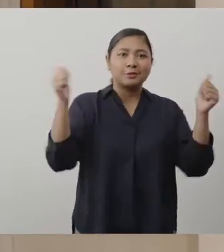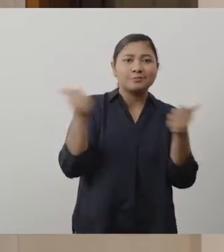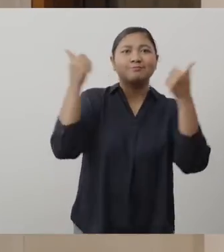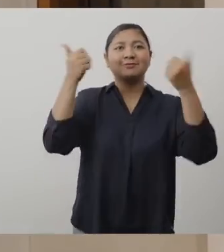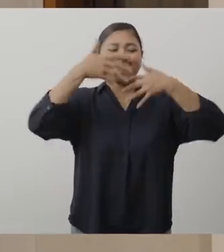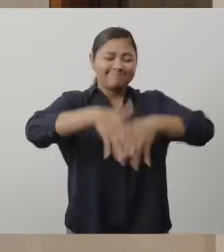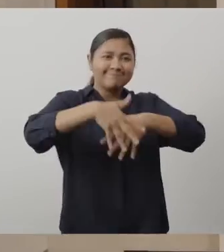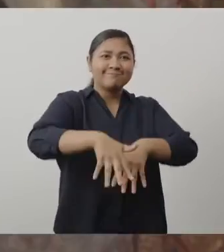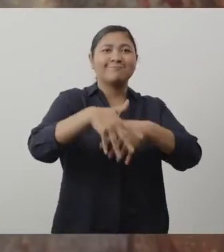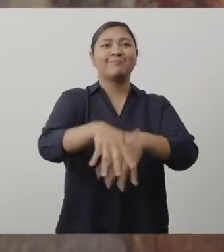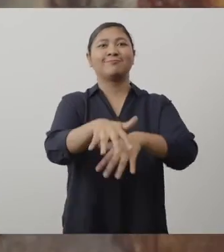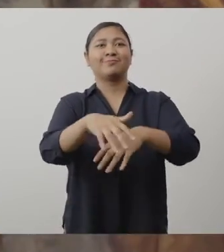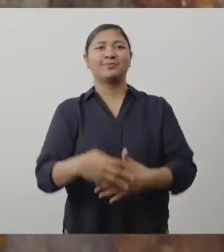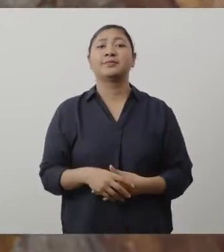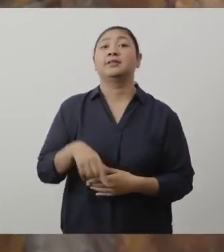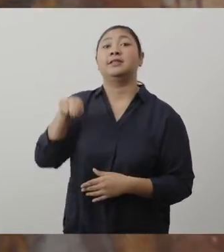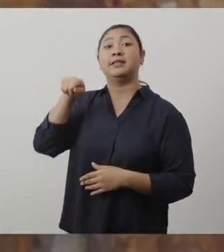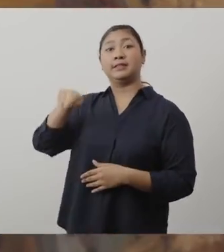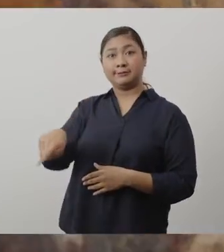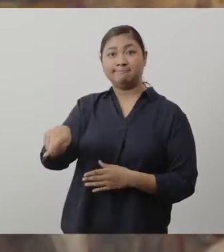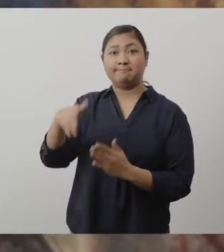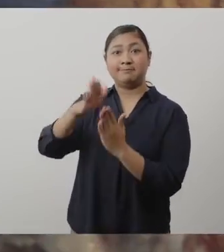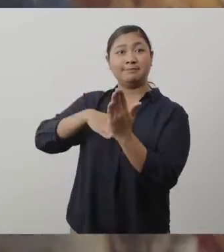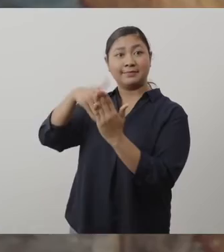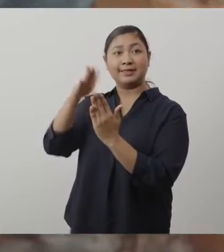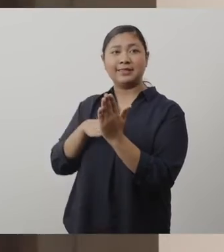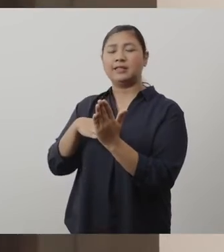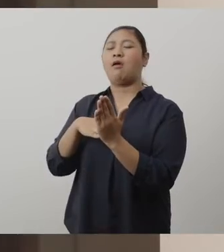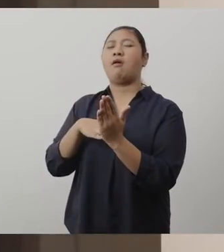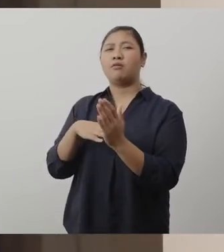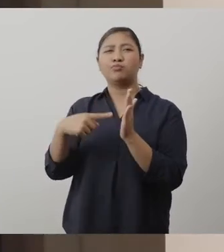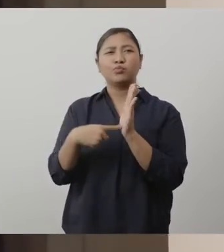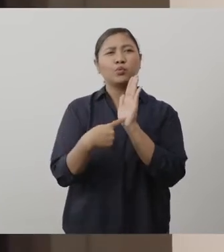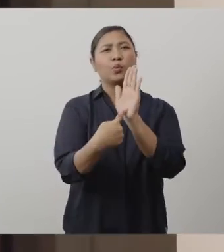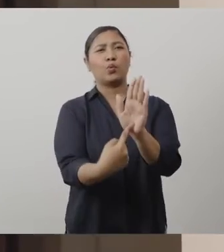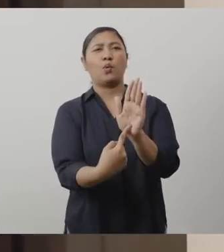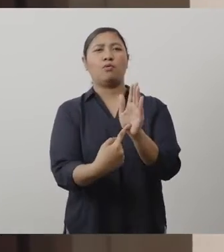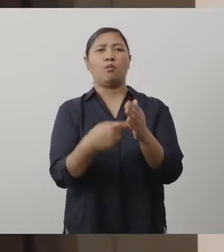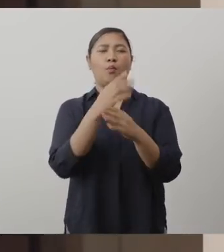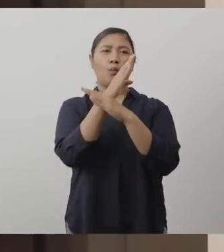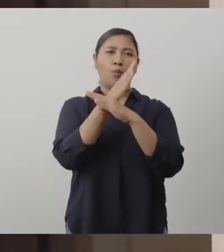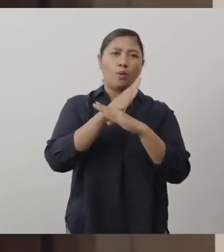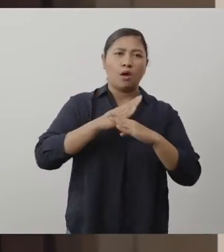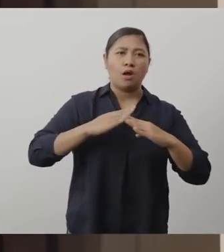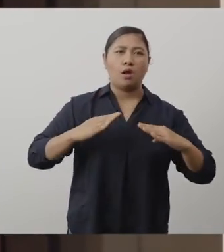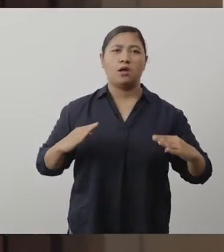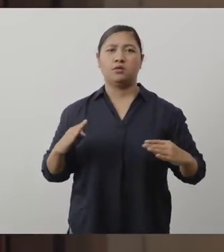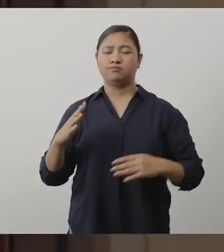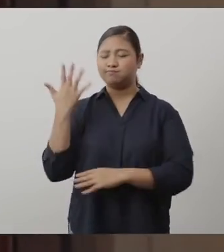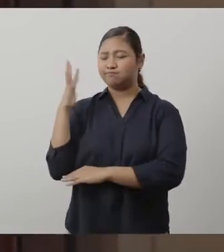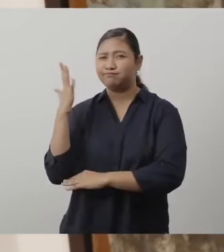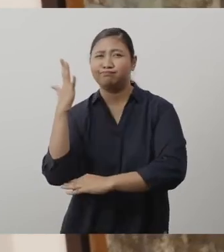contrast of one whereby there is a procession happening, things are very excitable, people are happy, there's a